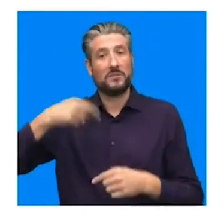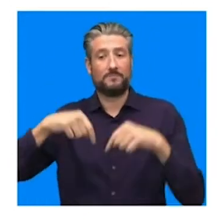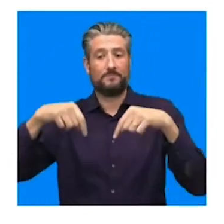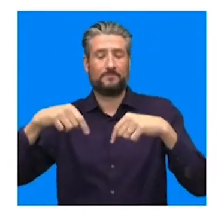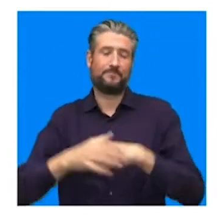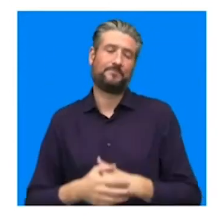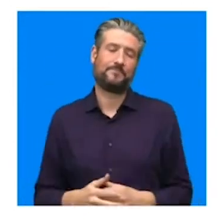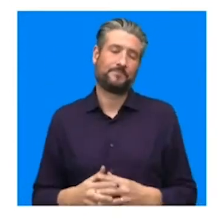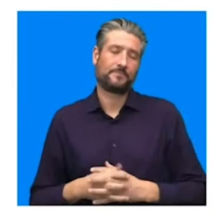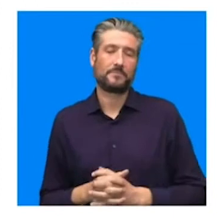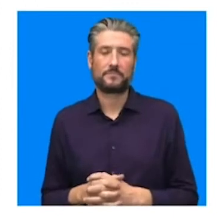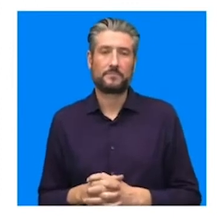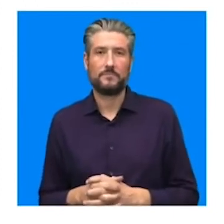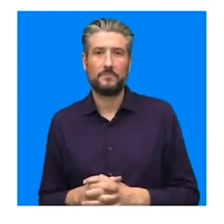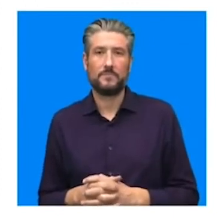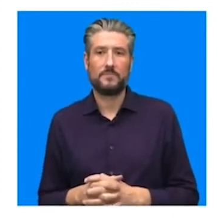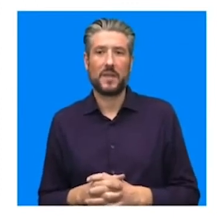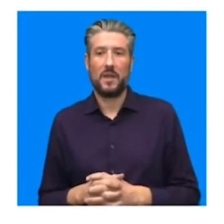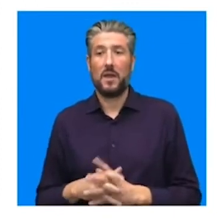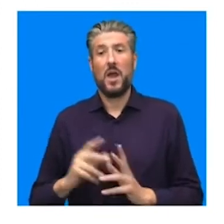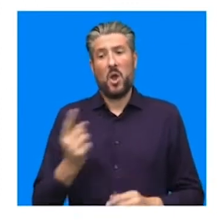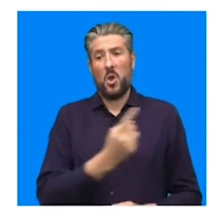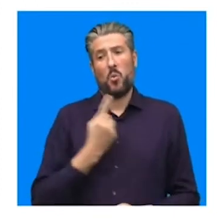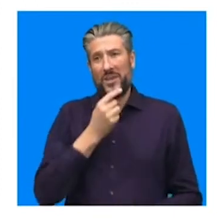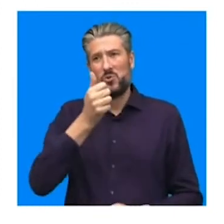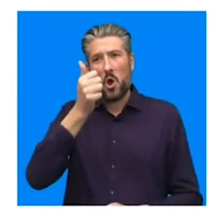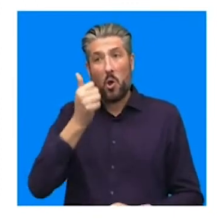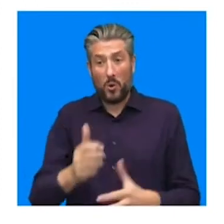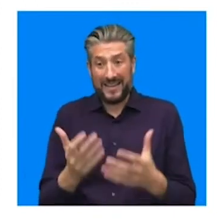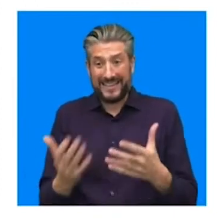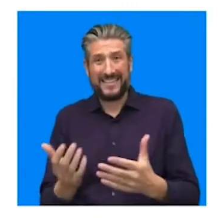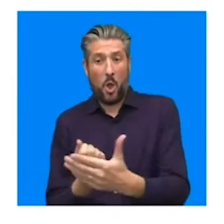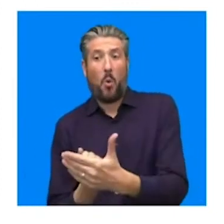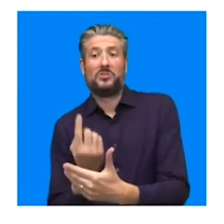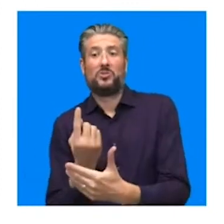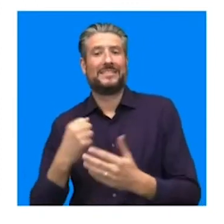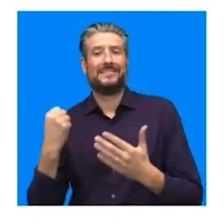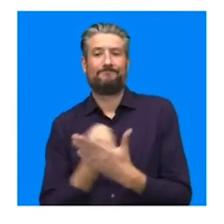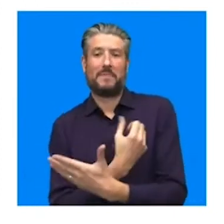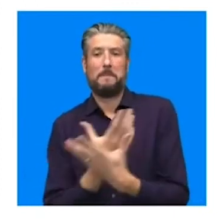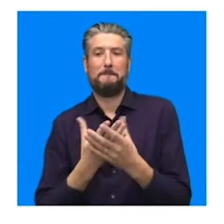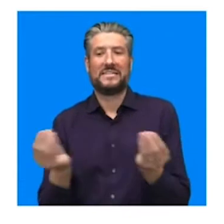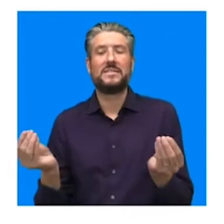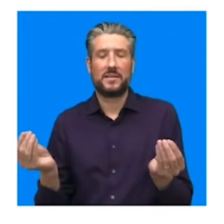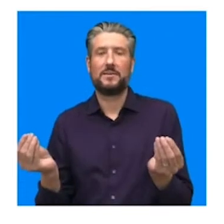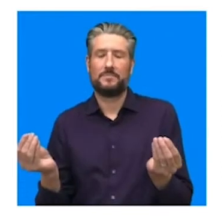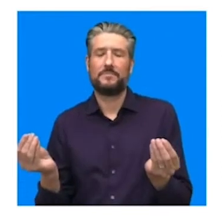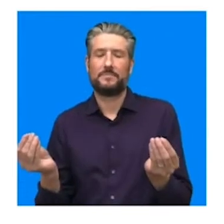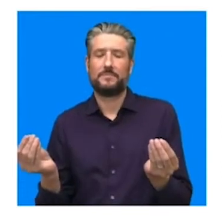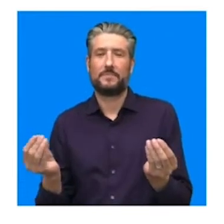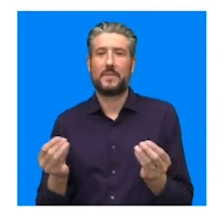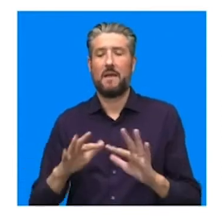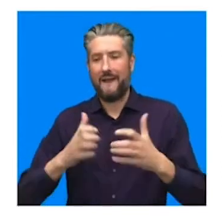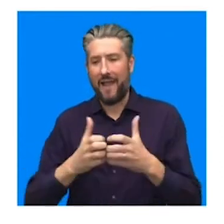But we know we're missing this opportunity to be both inclusive and smart as cities are deploying technology and using data.